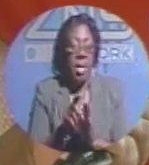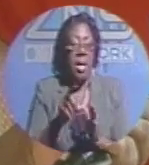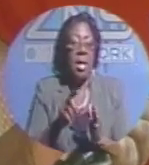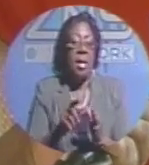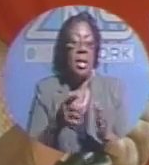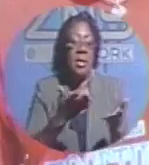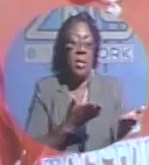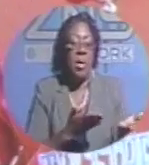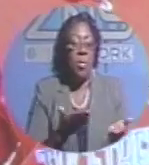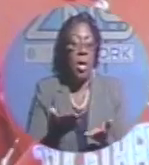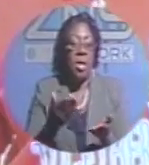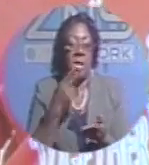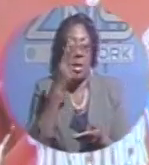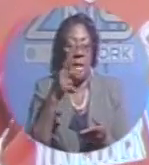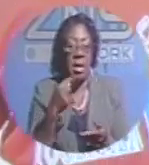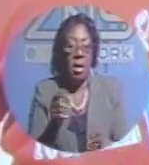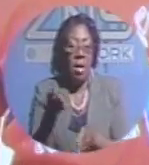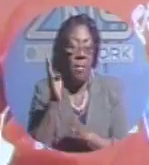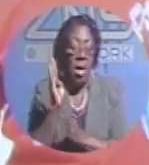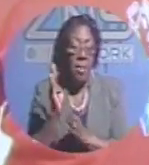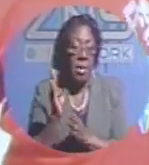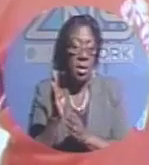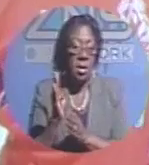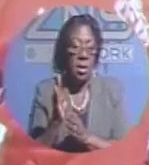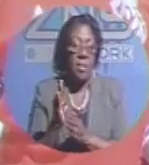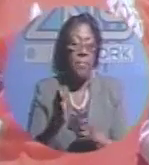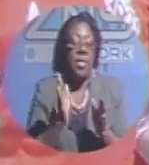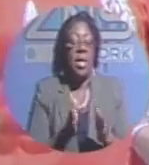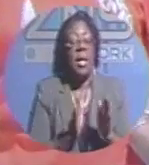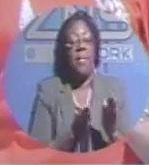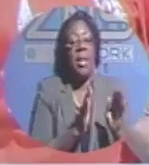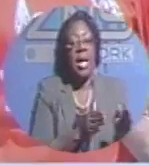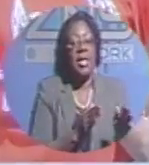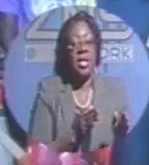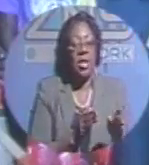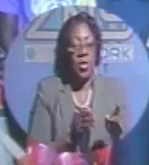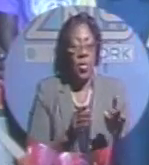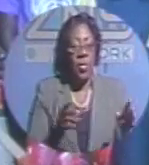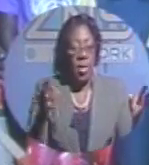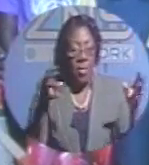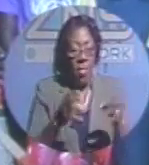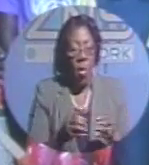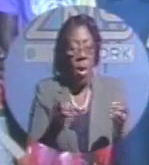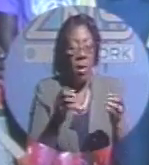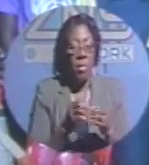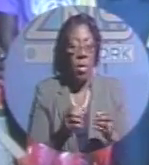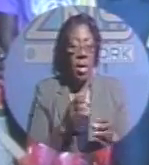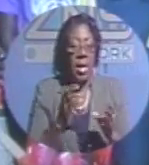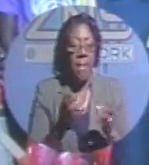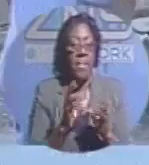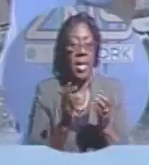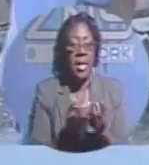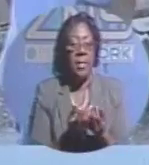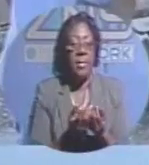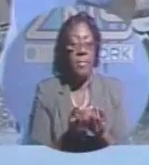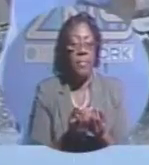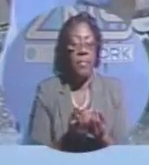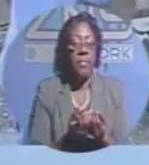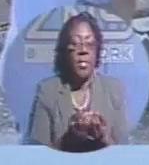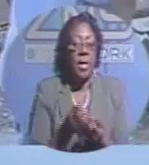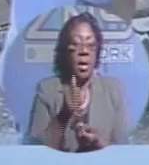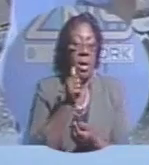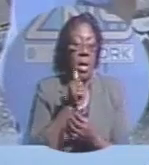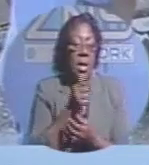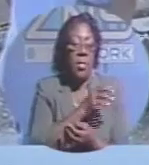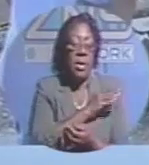see the Bahamas. The Free National Movement plans to intensify its by-election campaign to reclaim victory on October 15th. I'm Altabiz